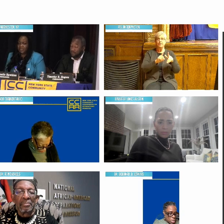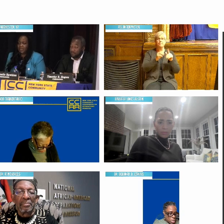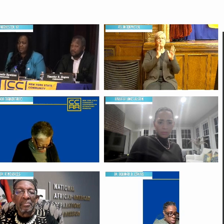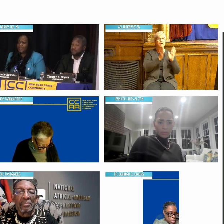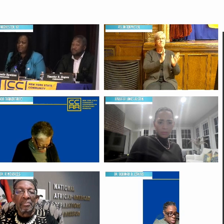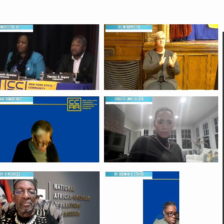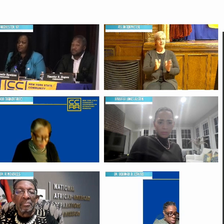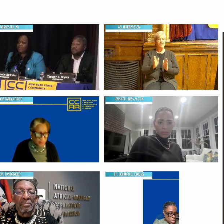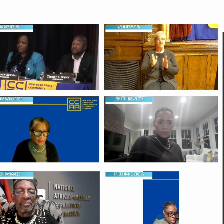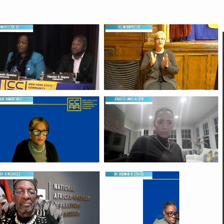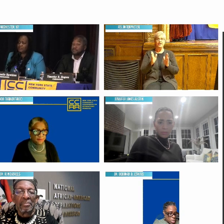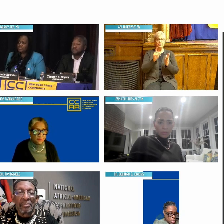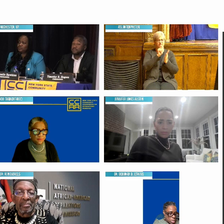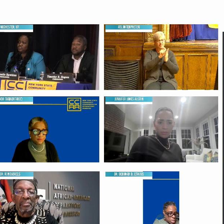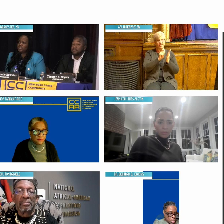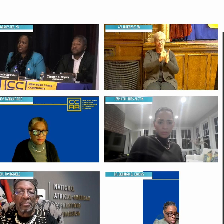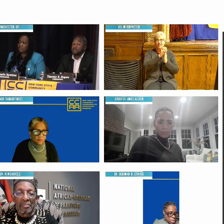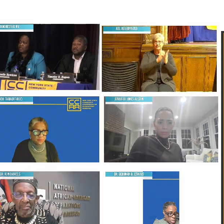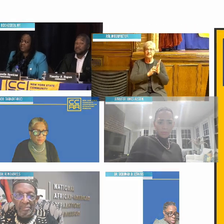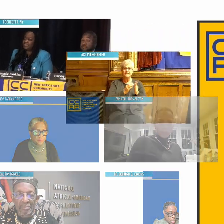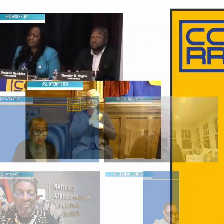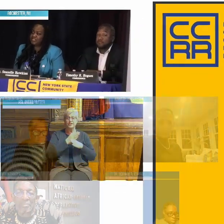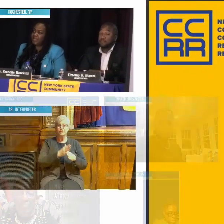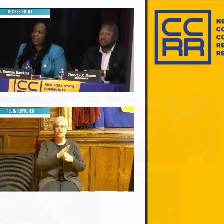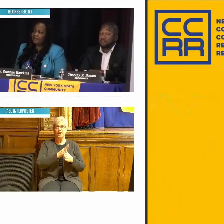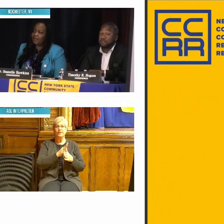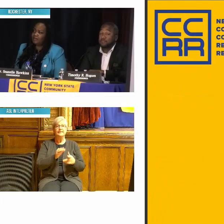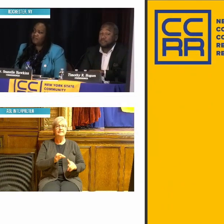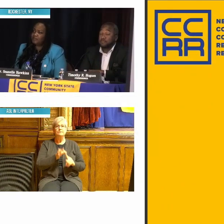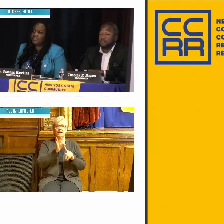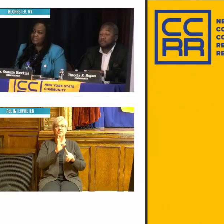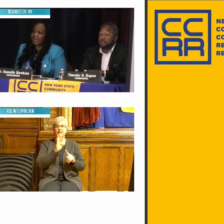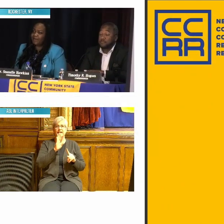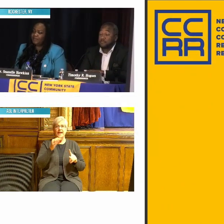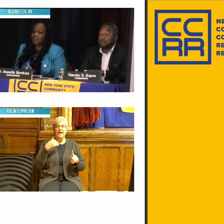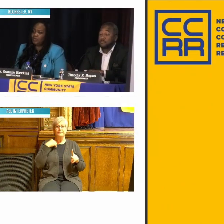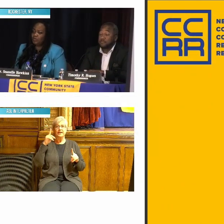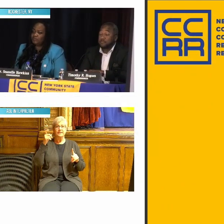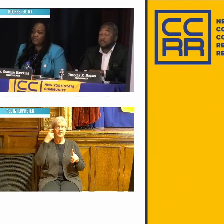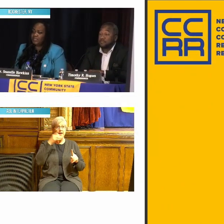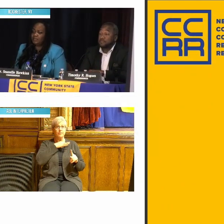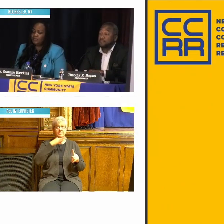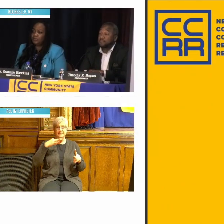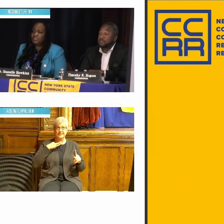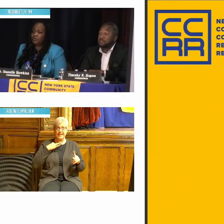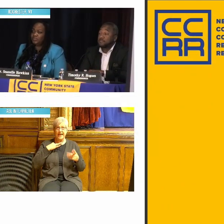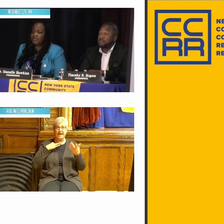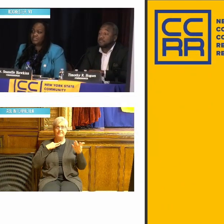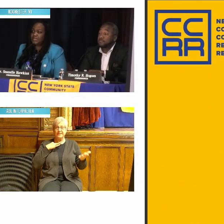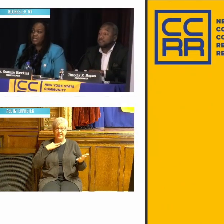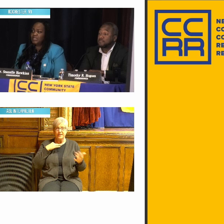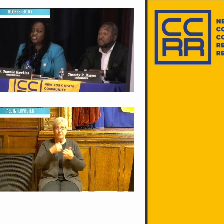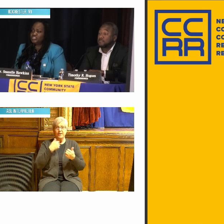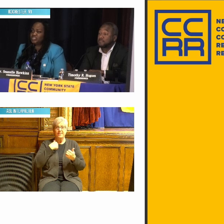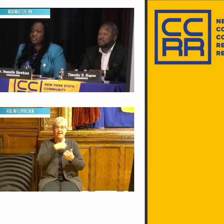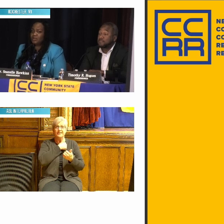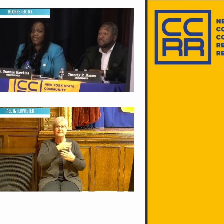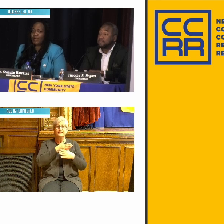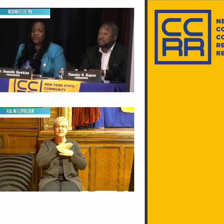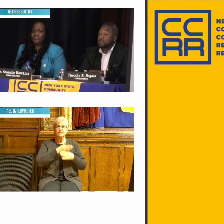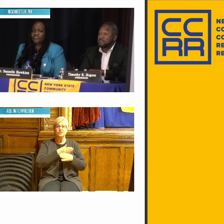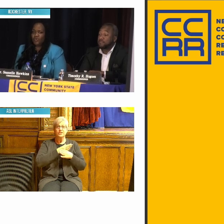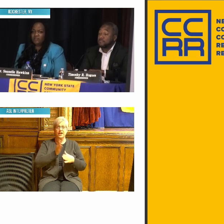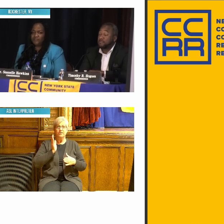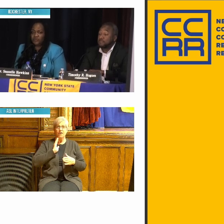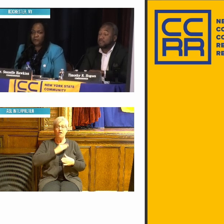prepared to share, and especially having our government staff in the building with us to share